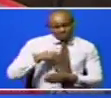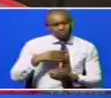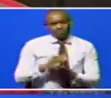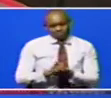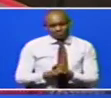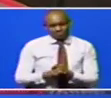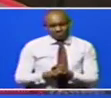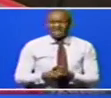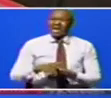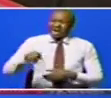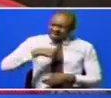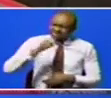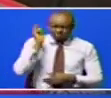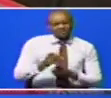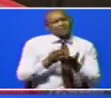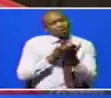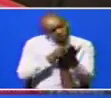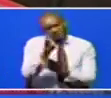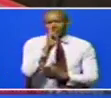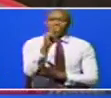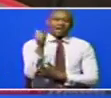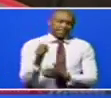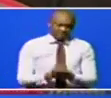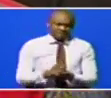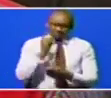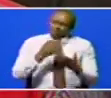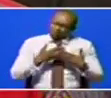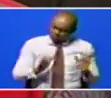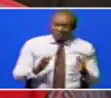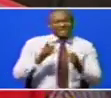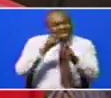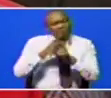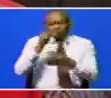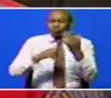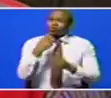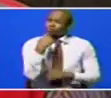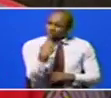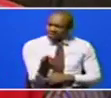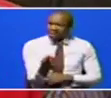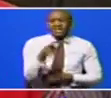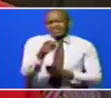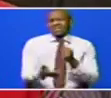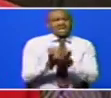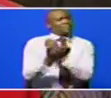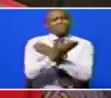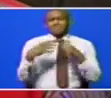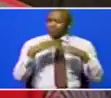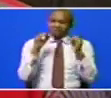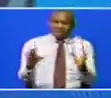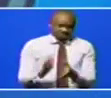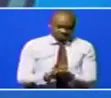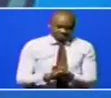citizens, let us be sincere to one another. Let us be careful with what we say, because it's not helping anybody.